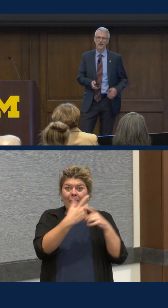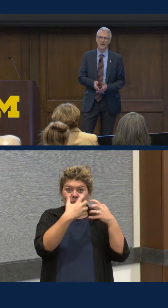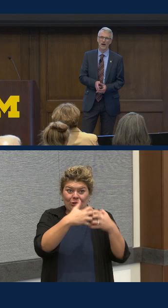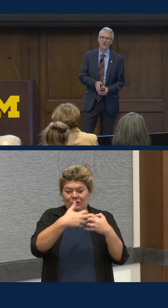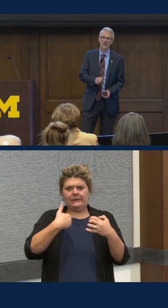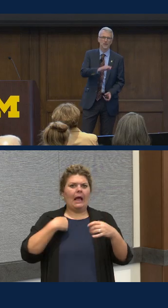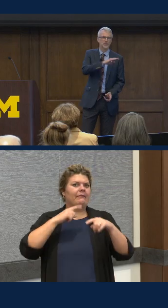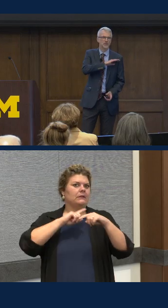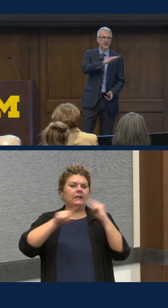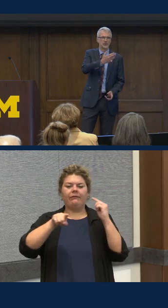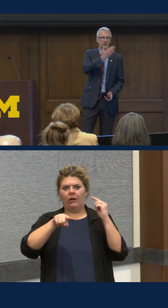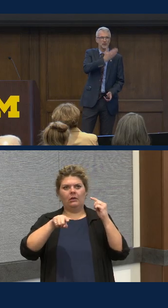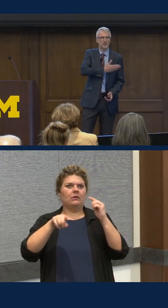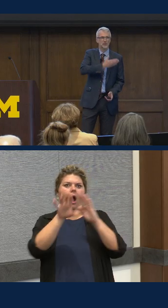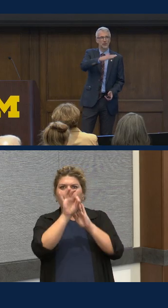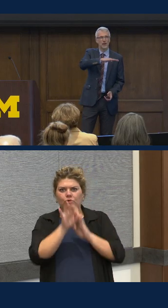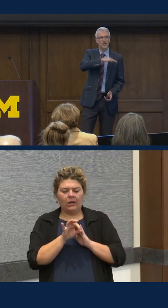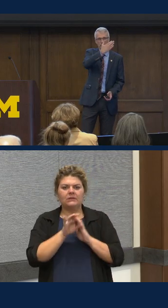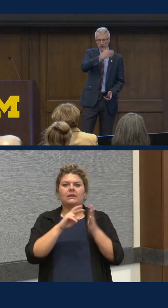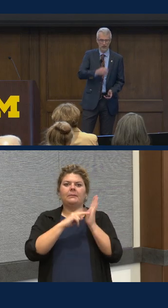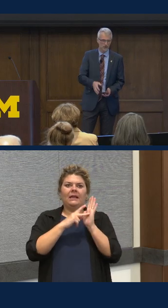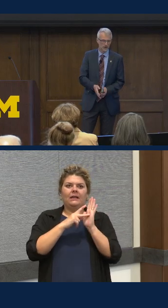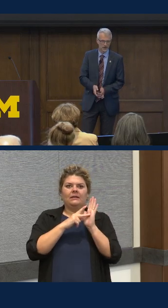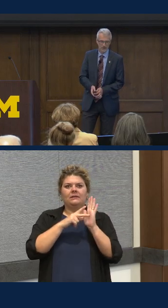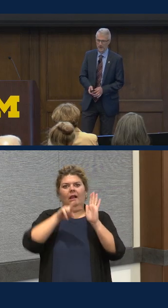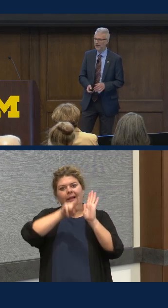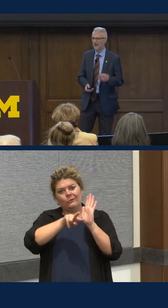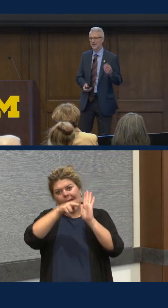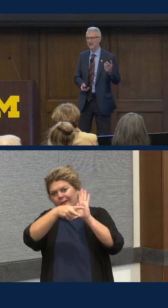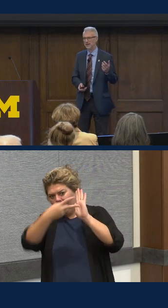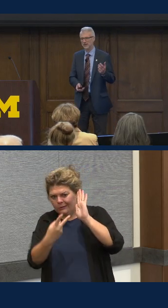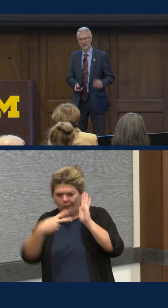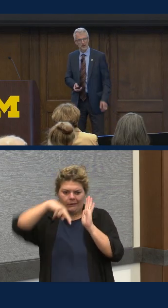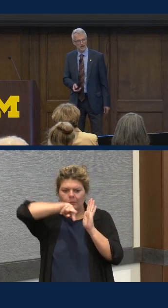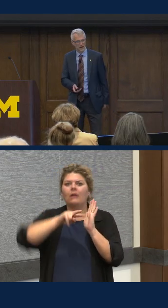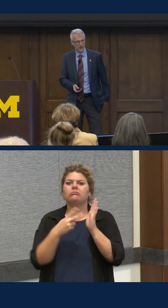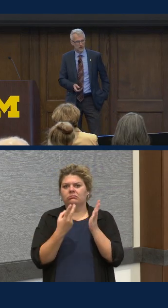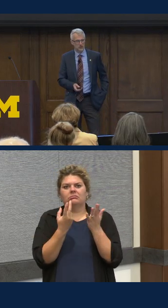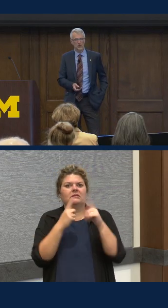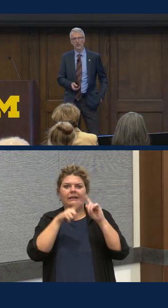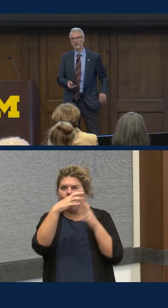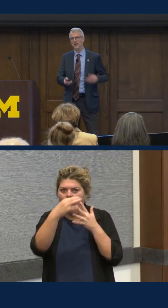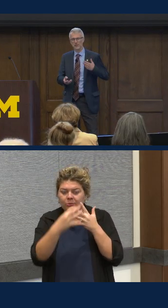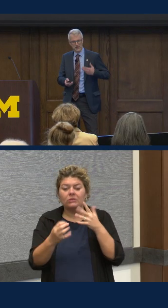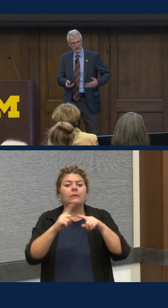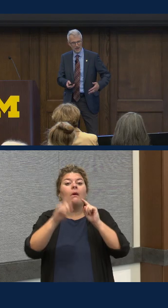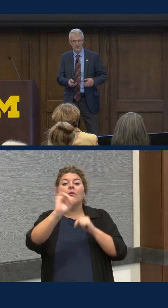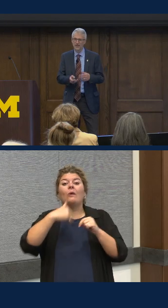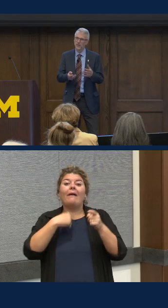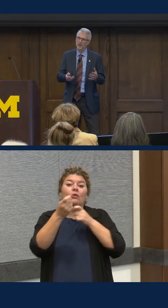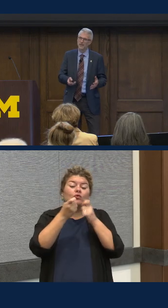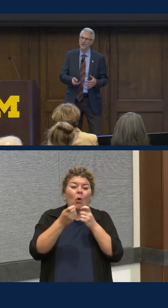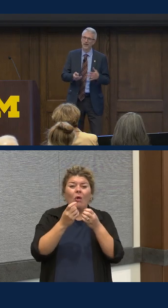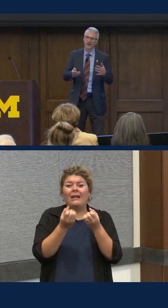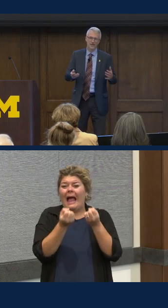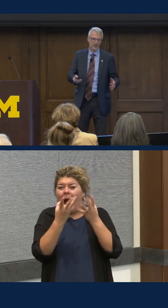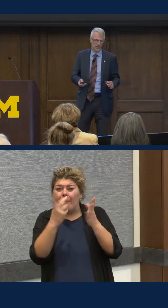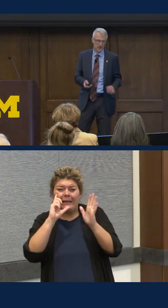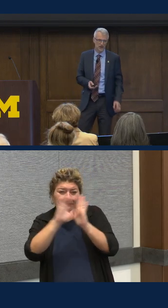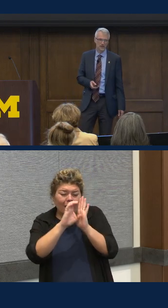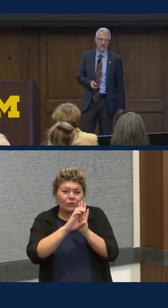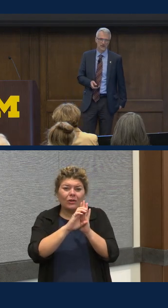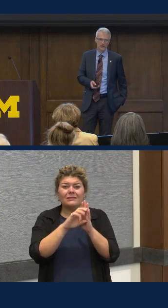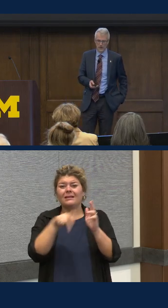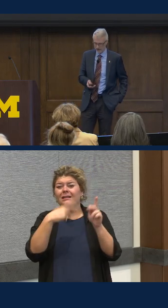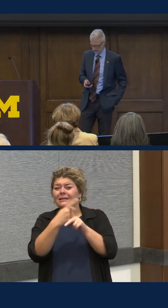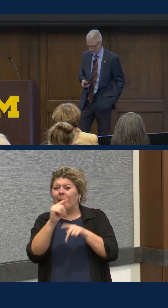parameters. The obvious ones are like, do you image this way or that way or whatever? And then there's control over the number of slices, the pixel size, the type